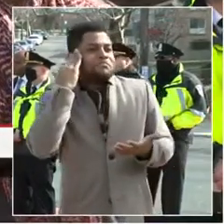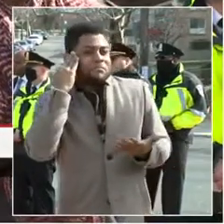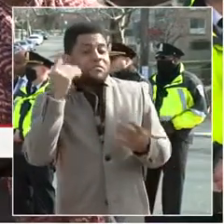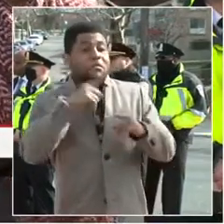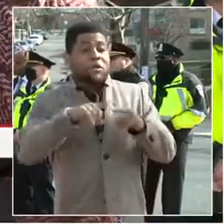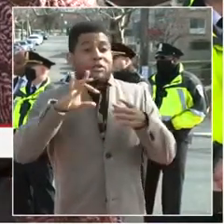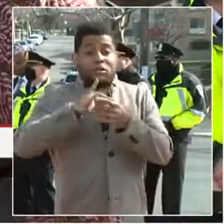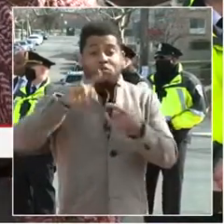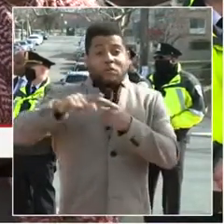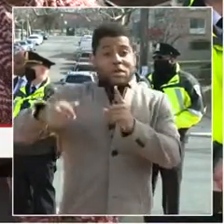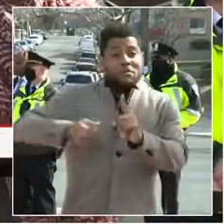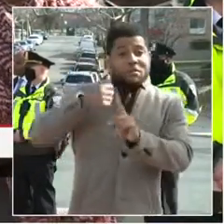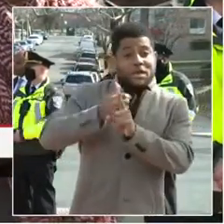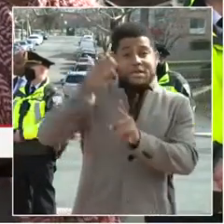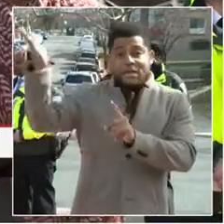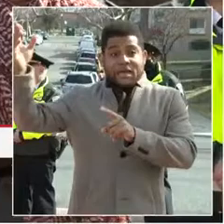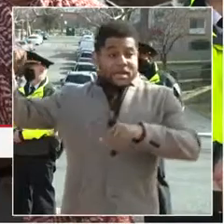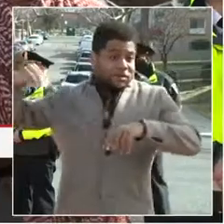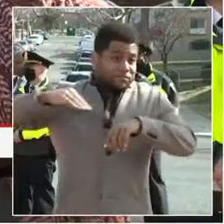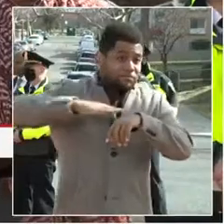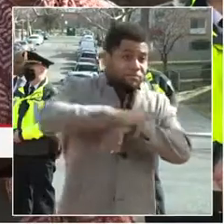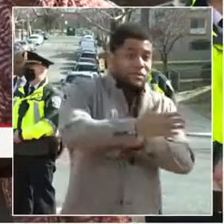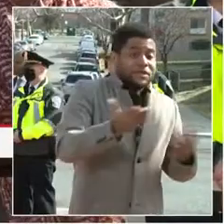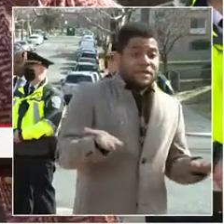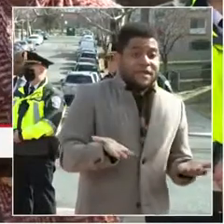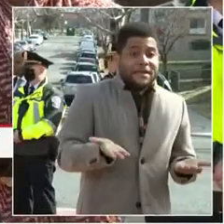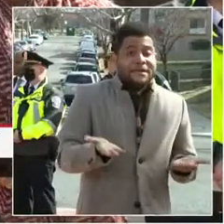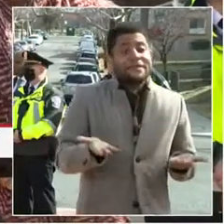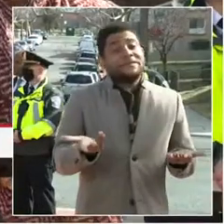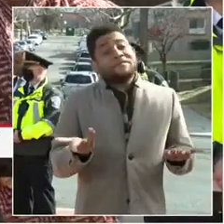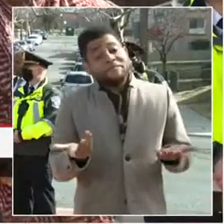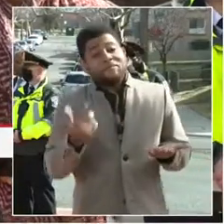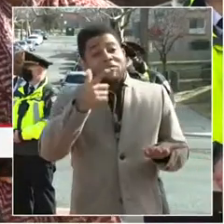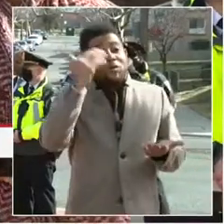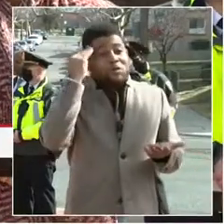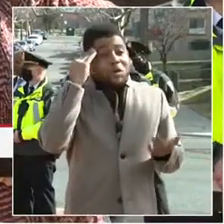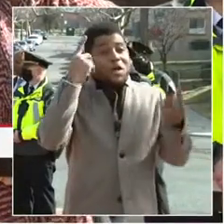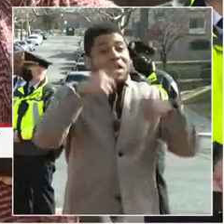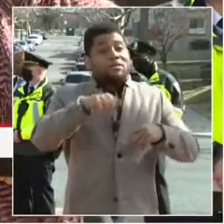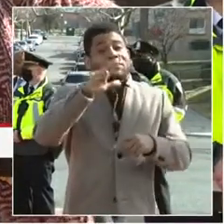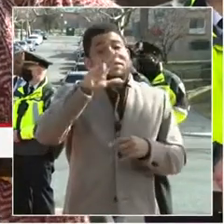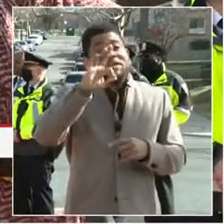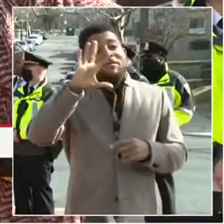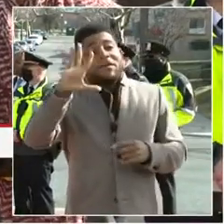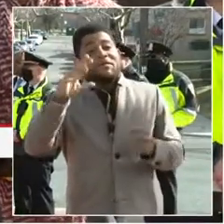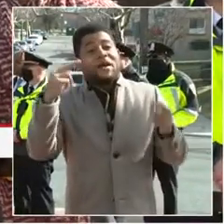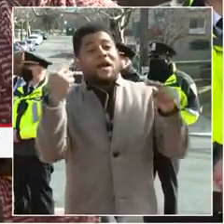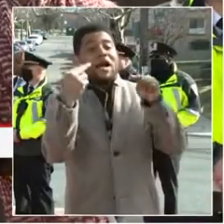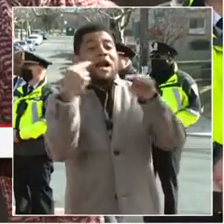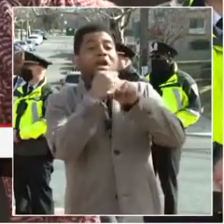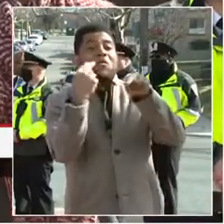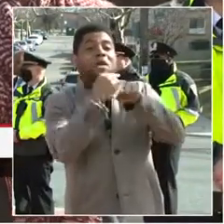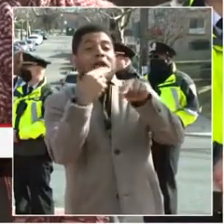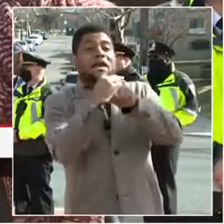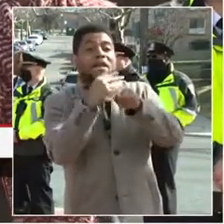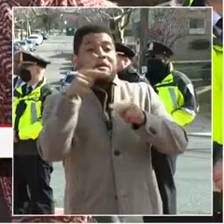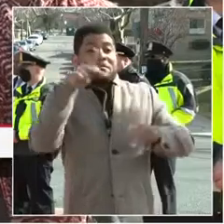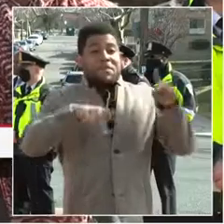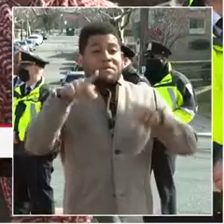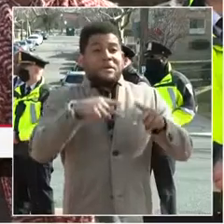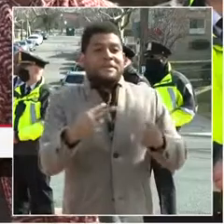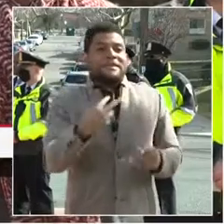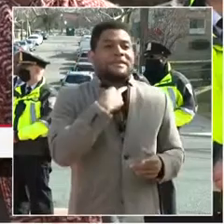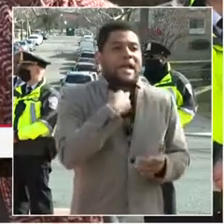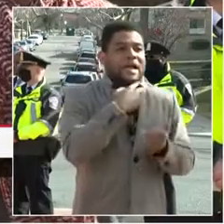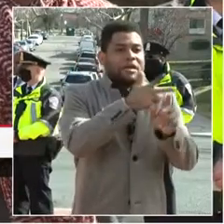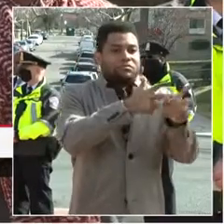this. On 390 or 495 a couple of weeks ago. A snowstorm with 2 or 3 tractor trailers made